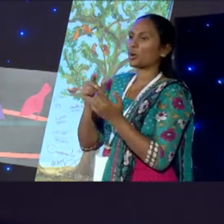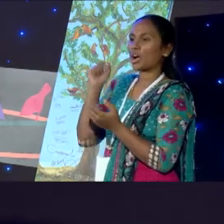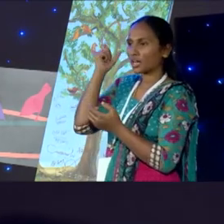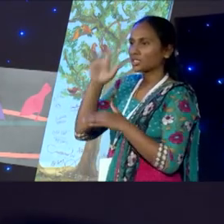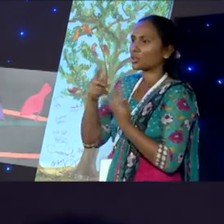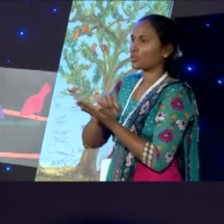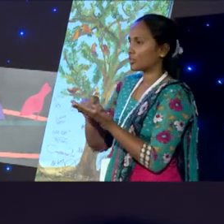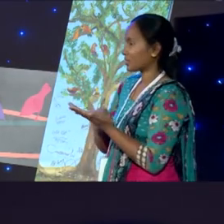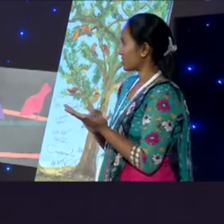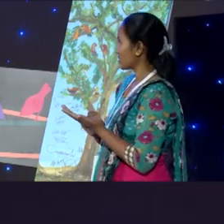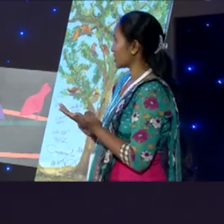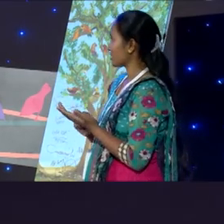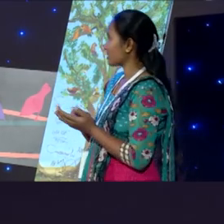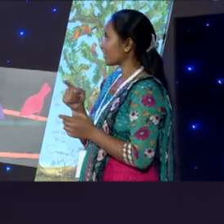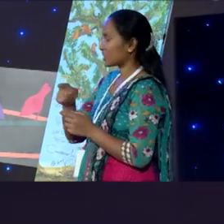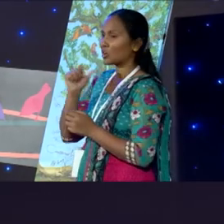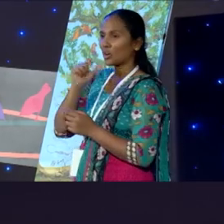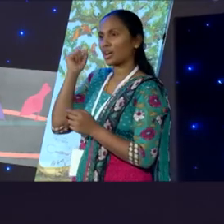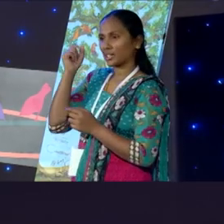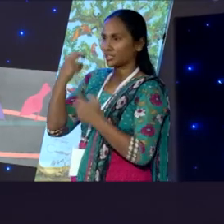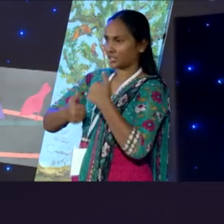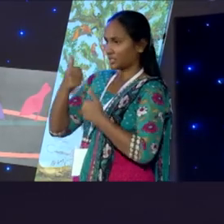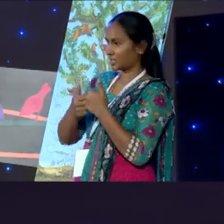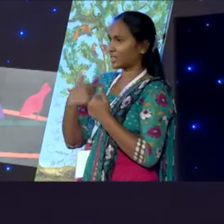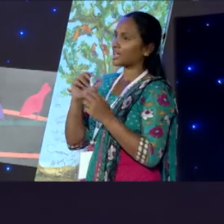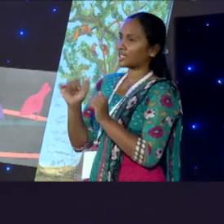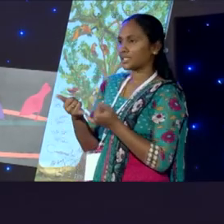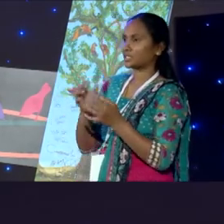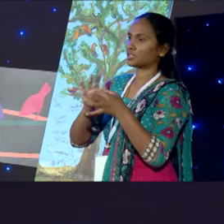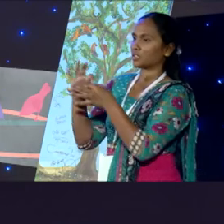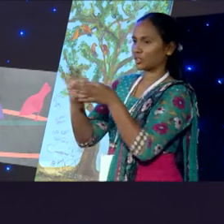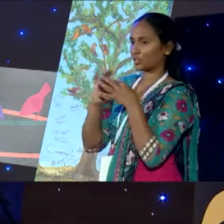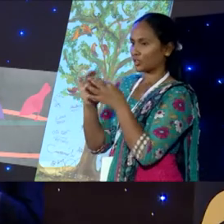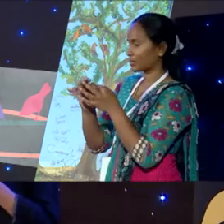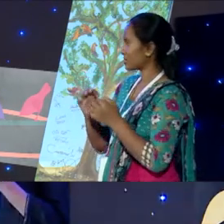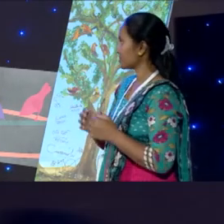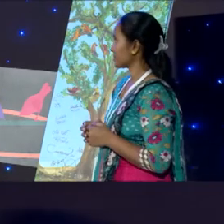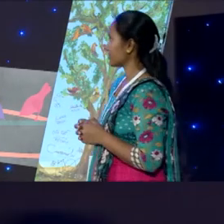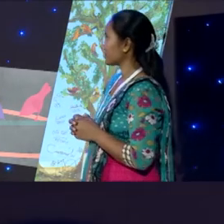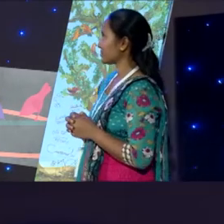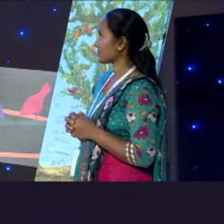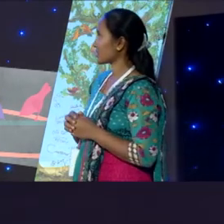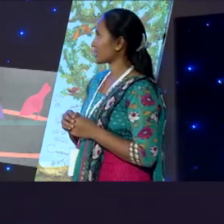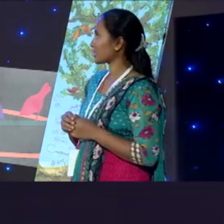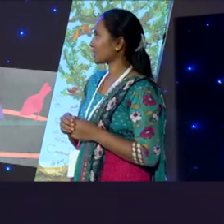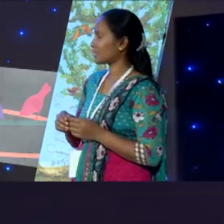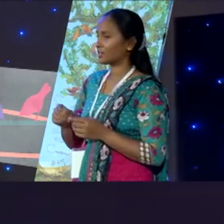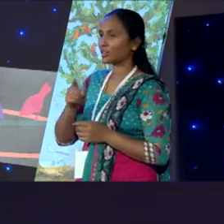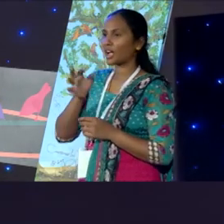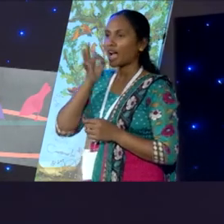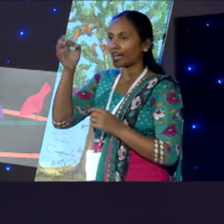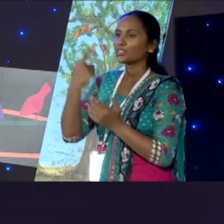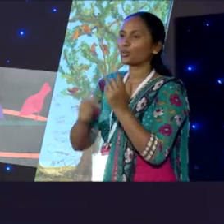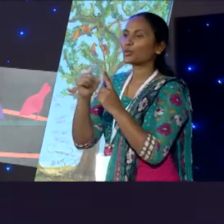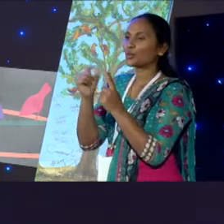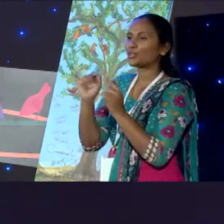help me find, because you understand your problem the best. I'll just be the coordinator. It's as simple. Entrepreneurship is really simple. You just need to ask people what to do and